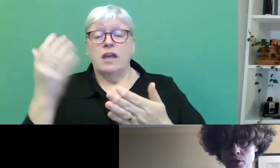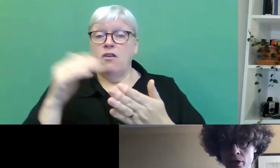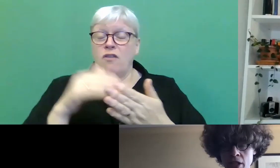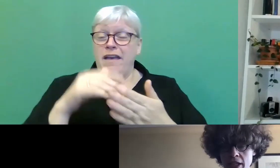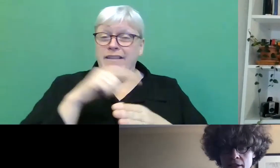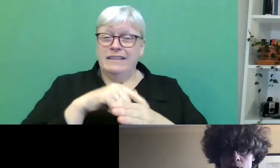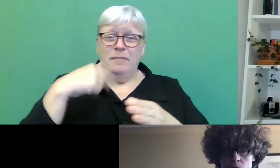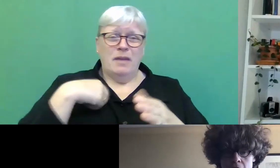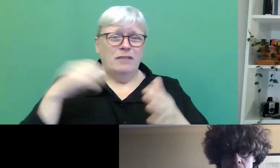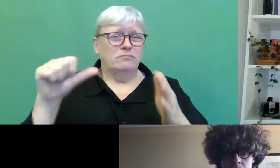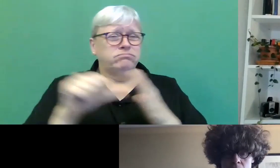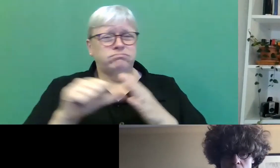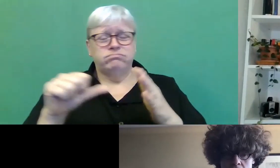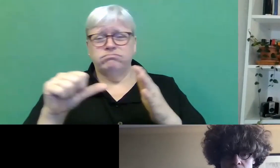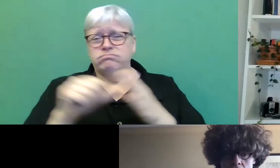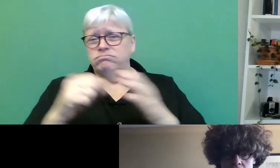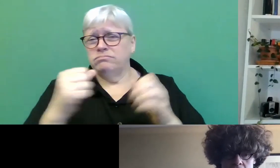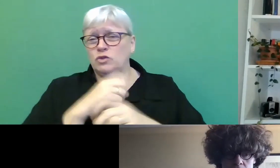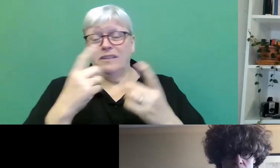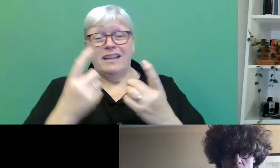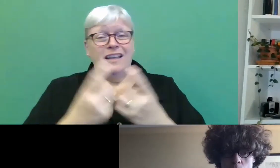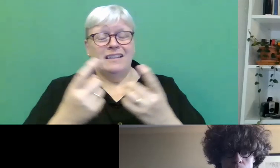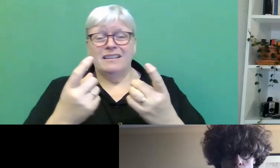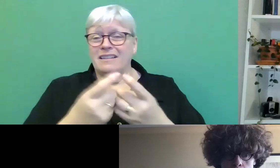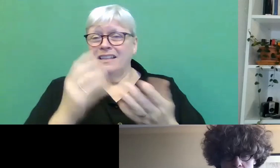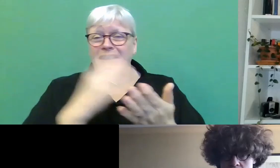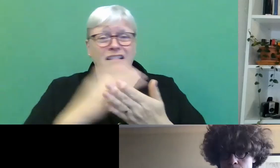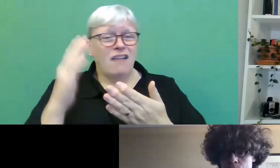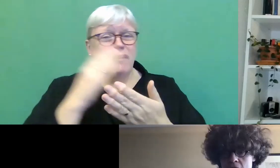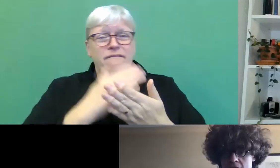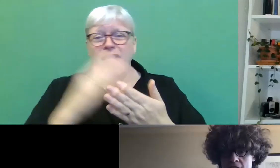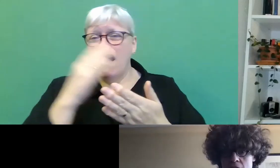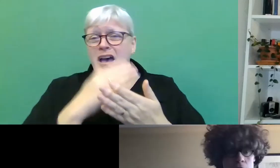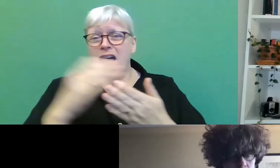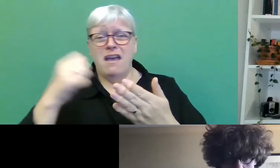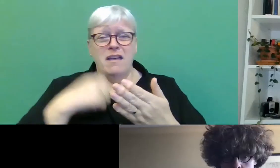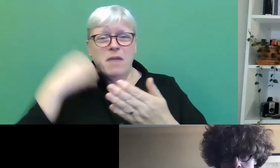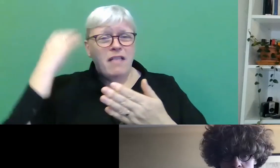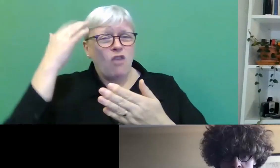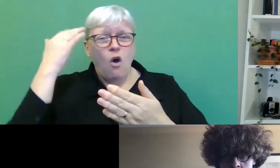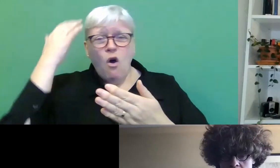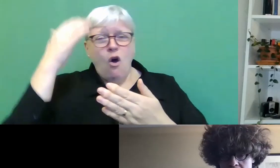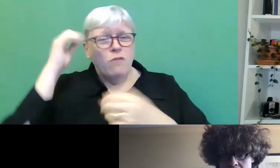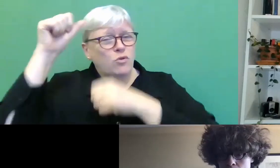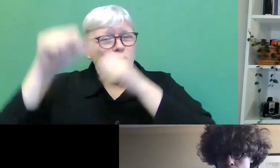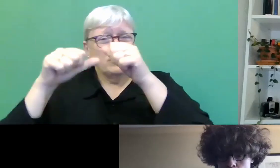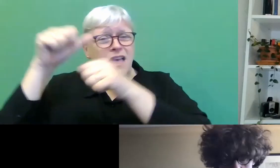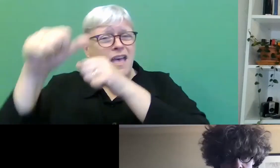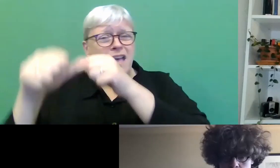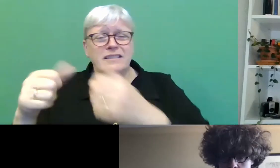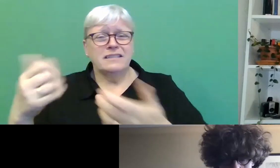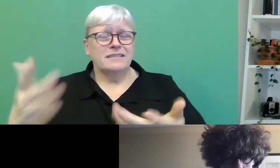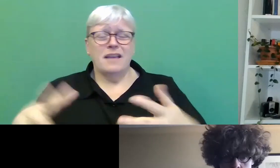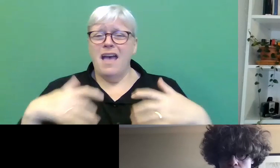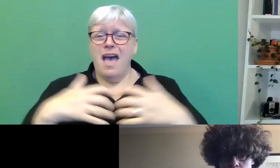or to even really clarify or calcify my own thought processes, how I felt about